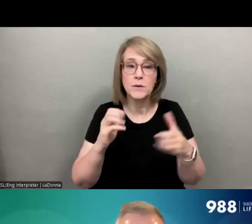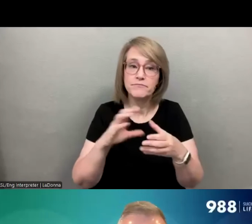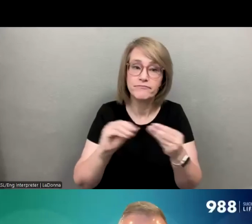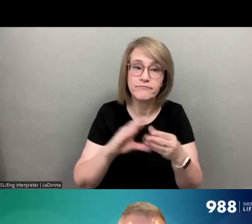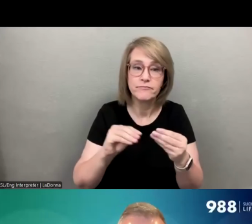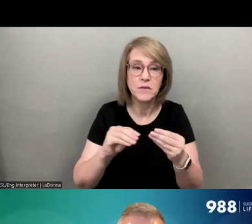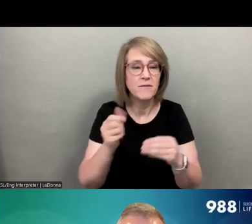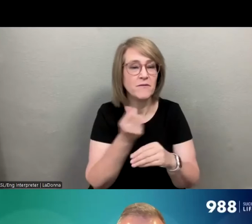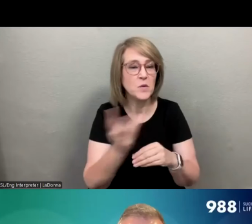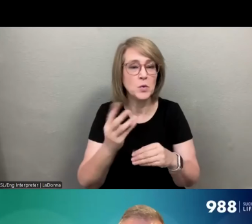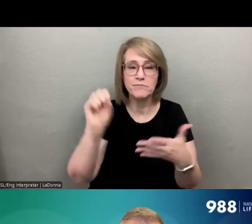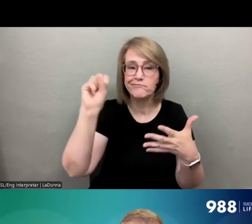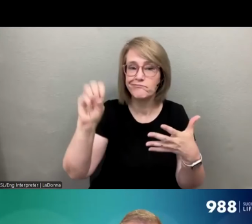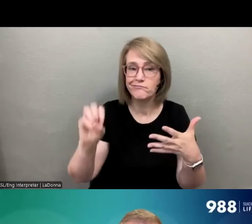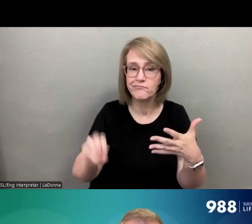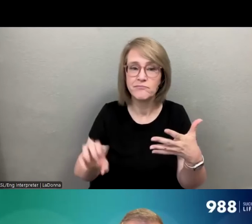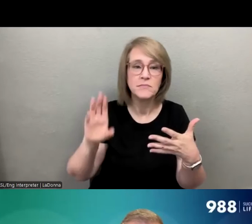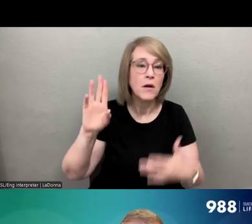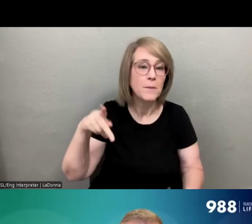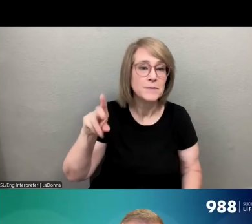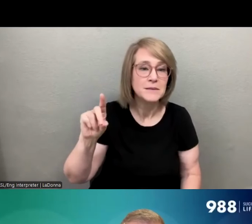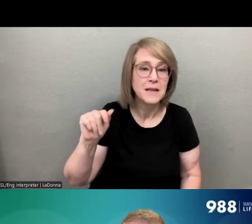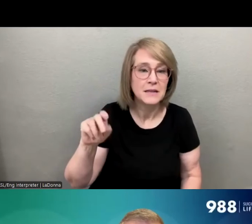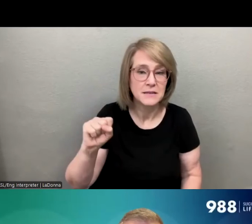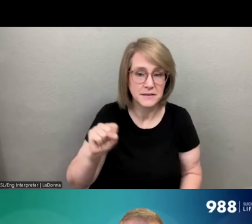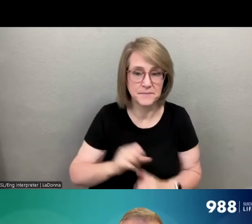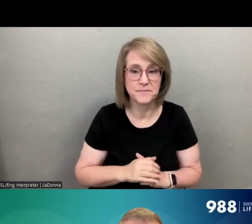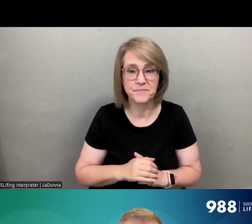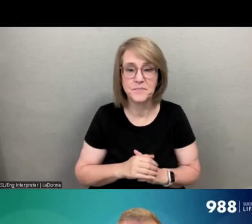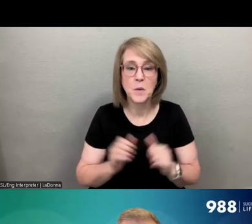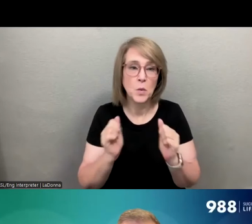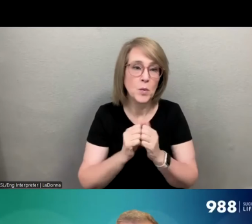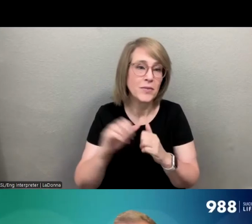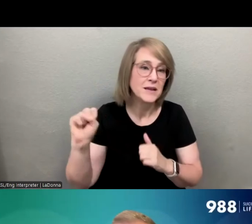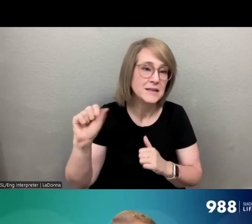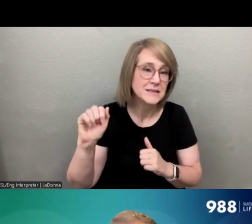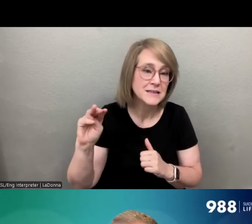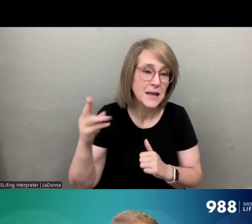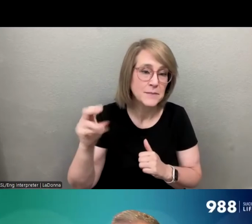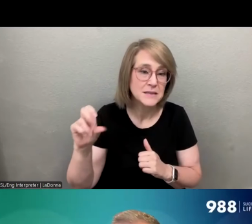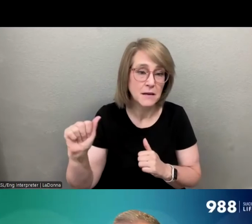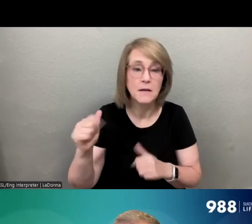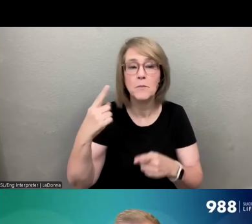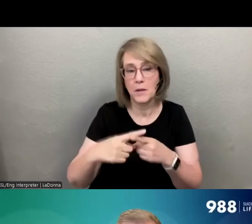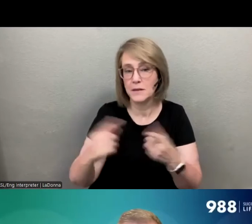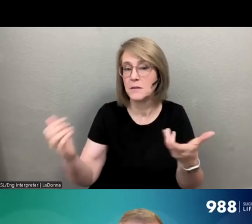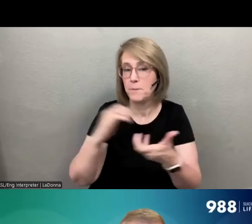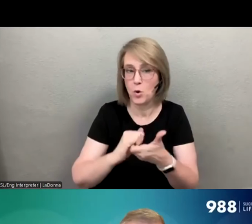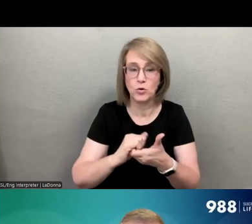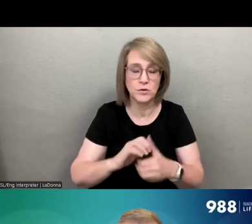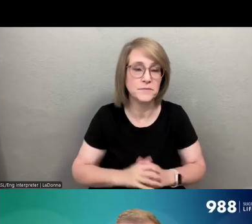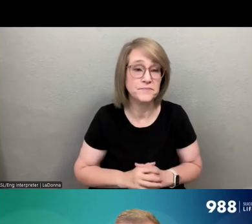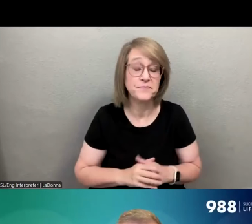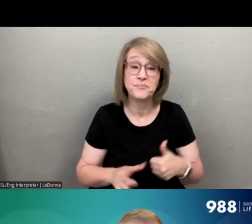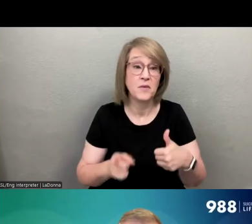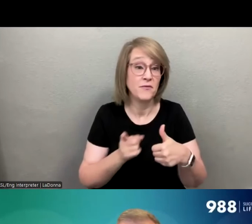updates on some of the work that's happening across SAMHSA and with some federal partners. The first of which is just kind of